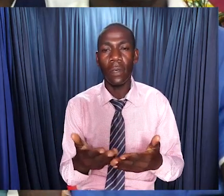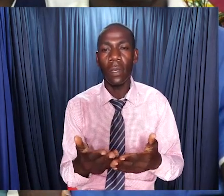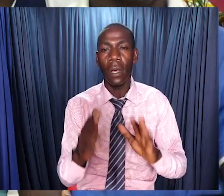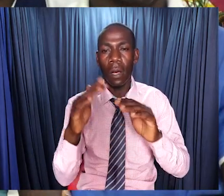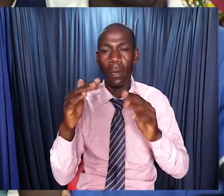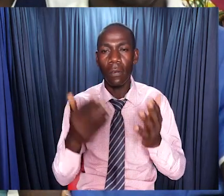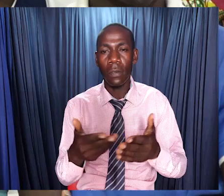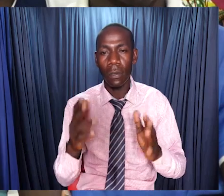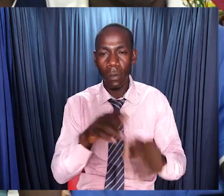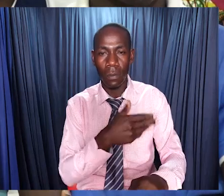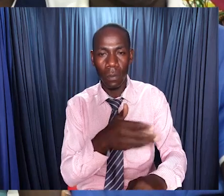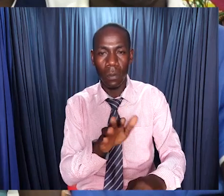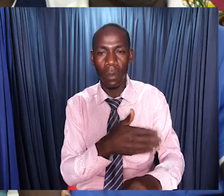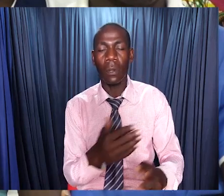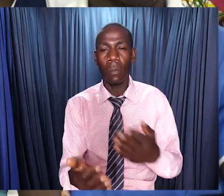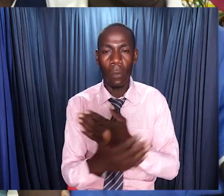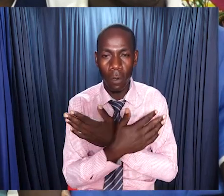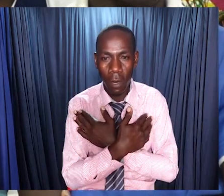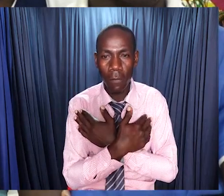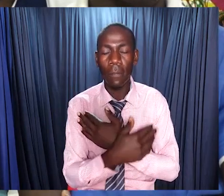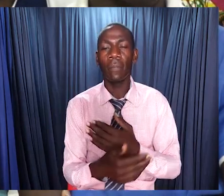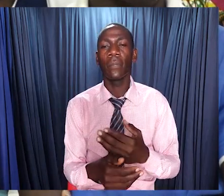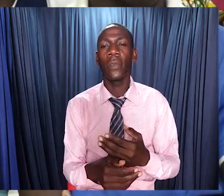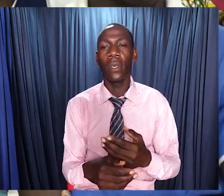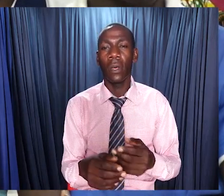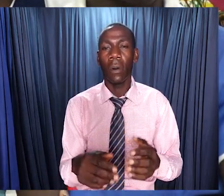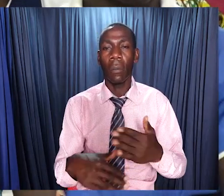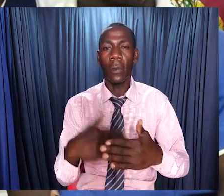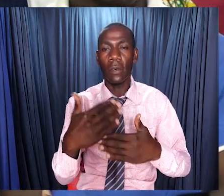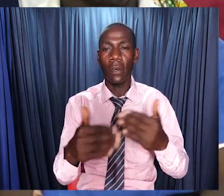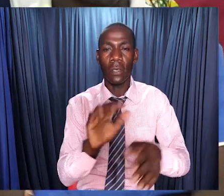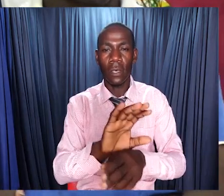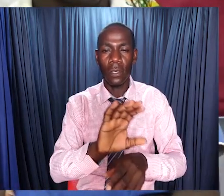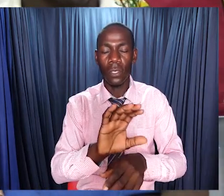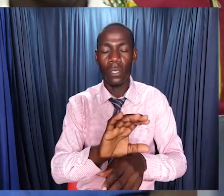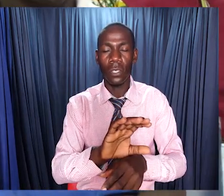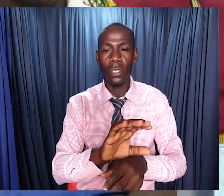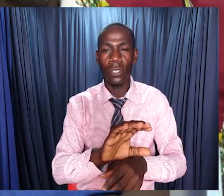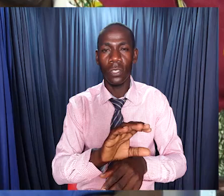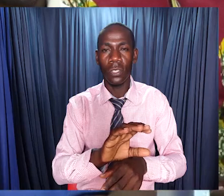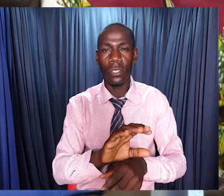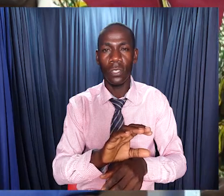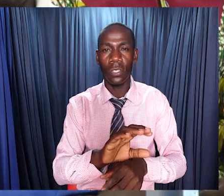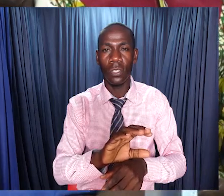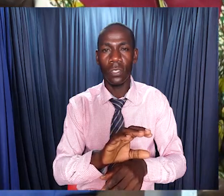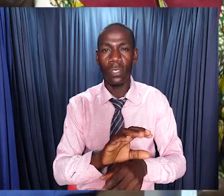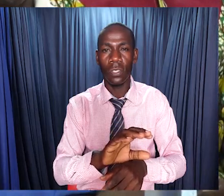ni sadaka. You are singing and unaimba kwa kupenda. You are singing with love. Wana walijenga kanisa. Because of constructing the church.